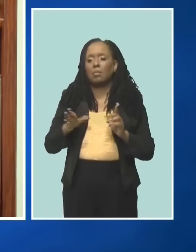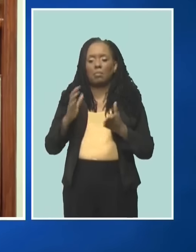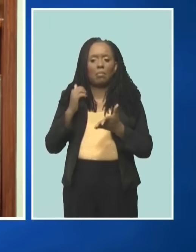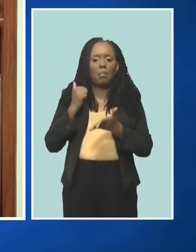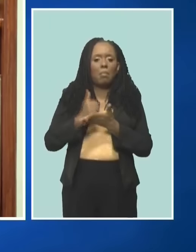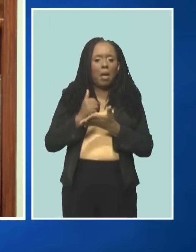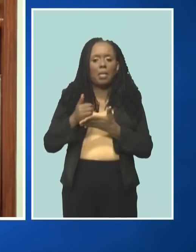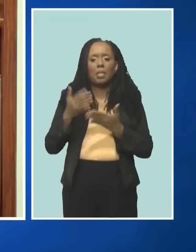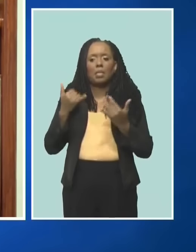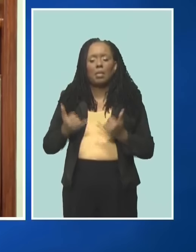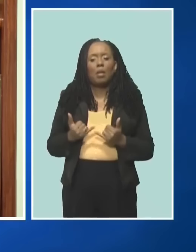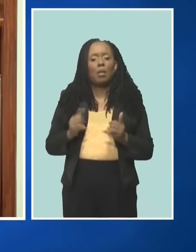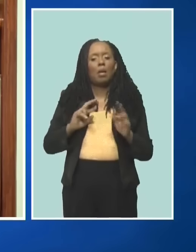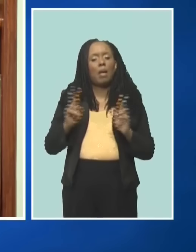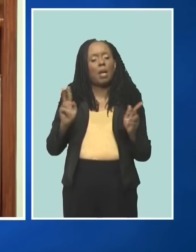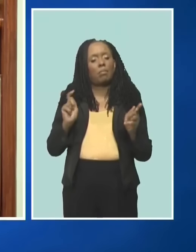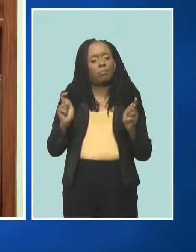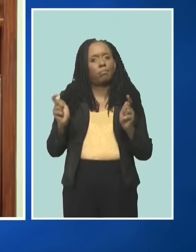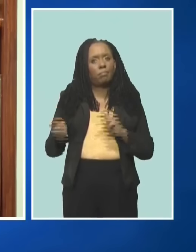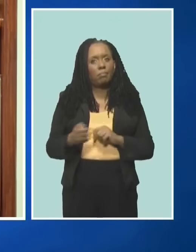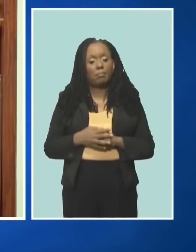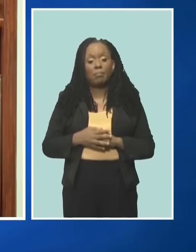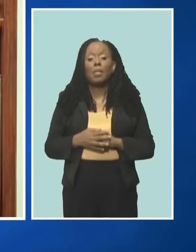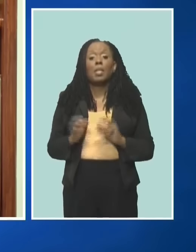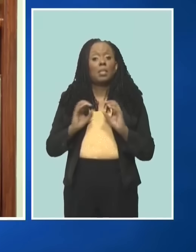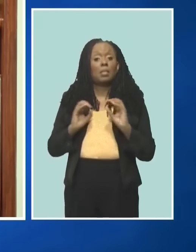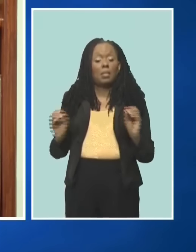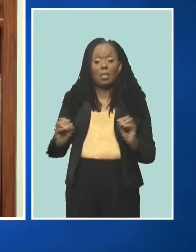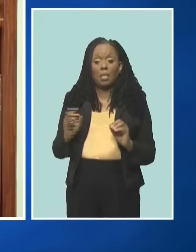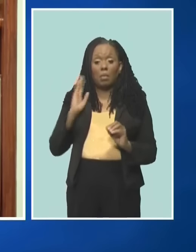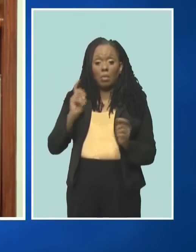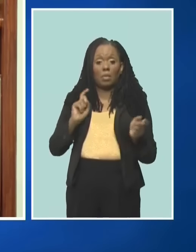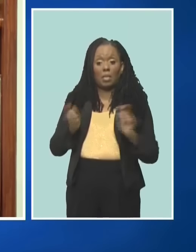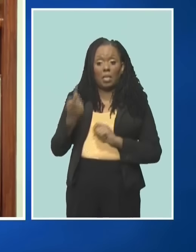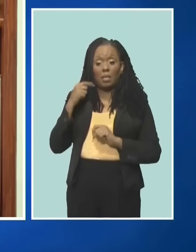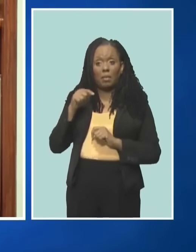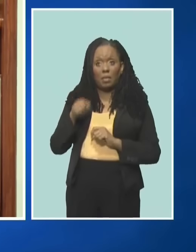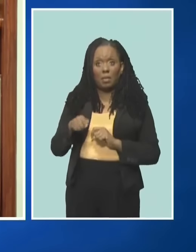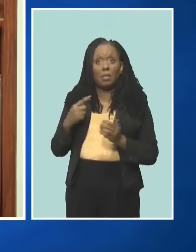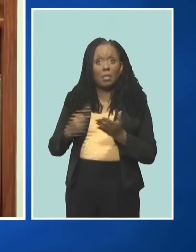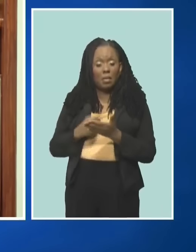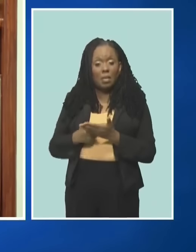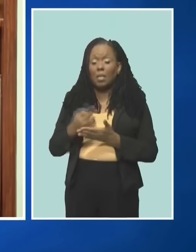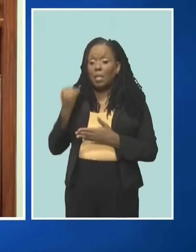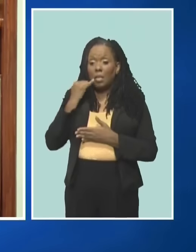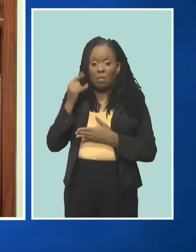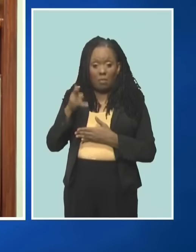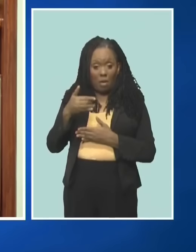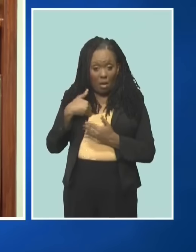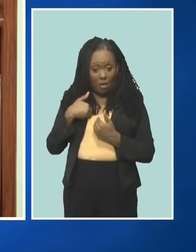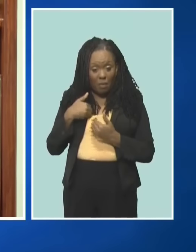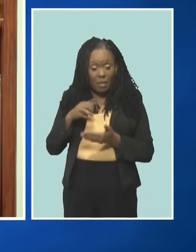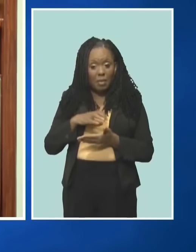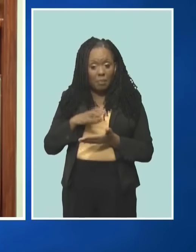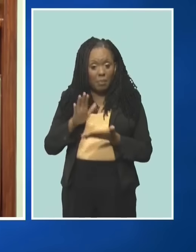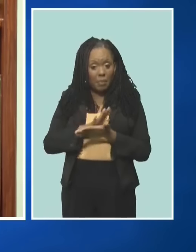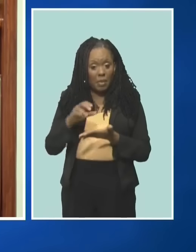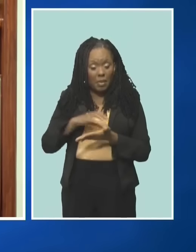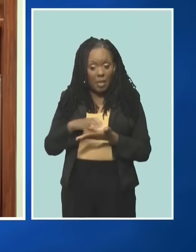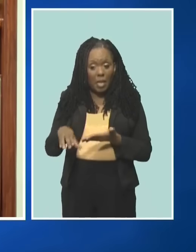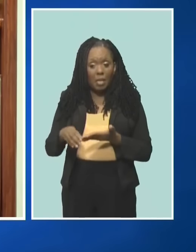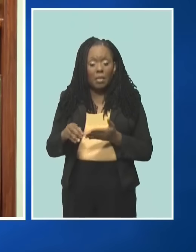consumer perspective, nothing really changes for you. You still have a physical check which you would need to deposit, whether it's over the counter,